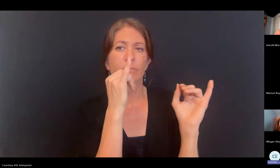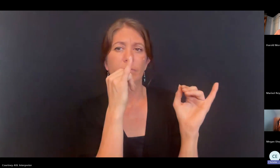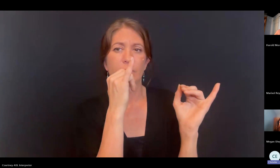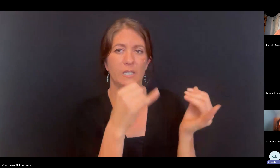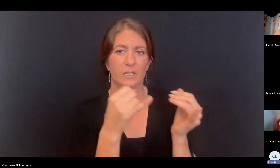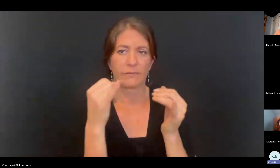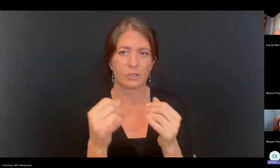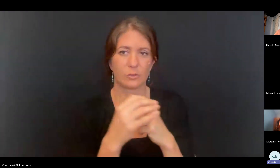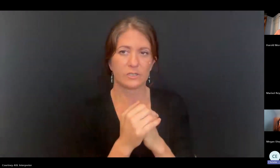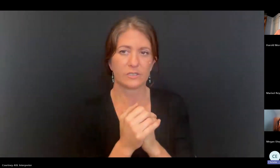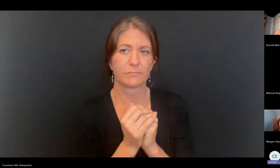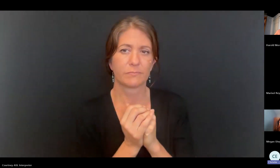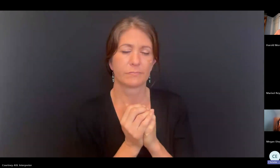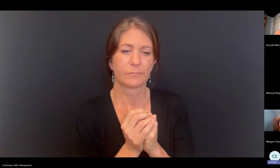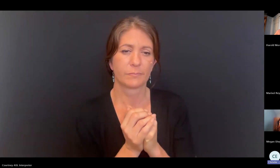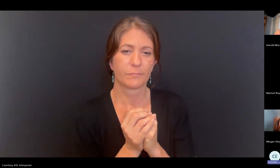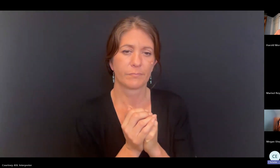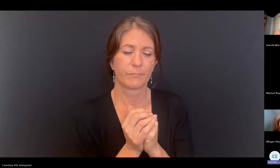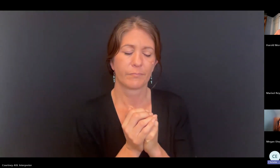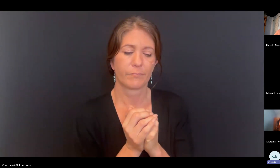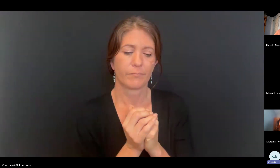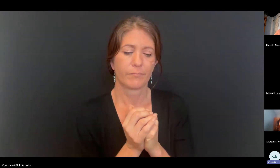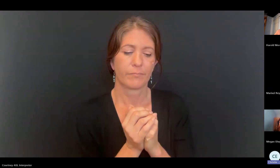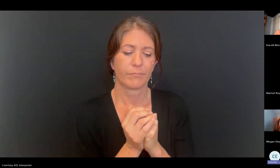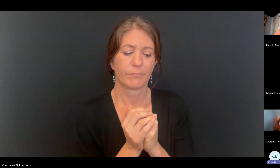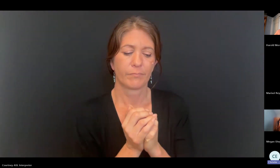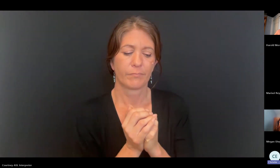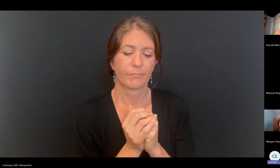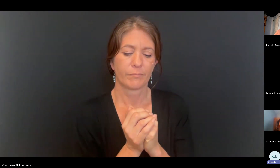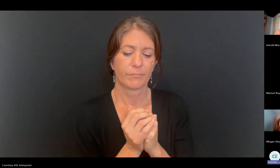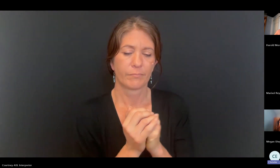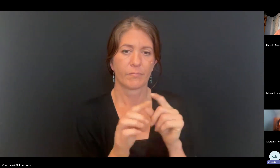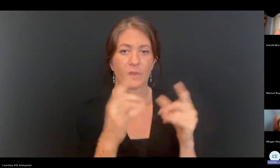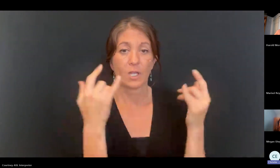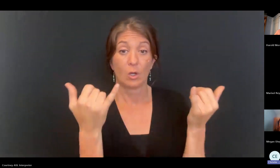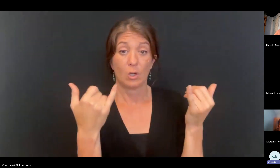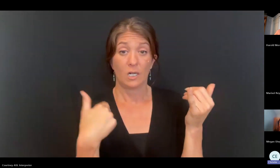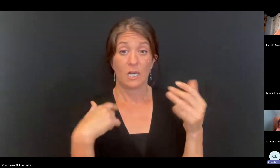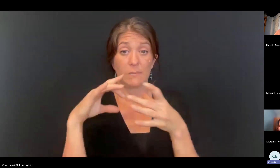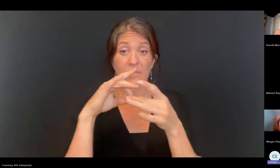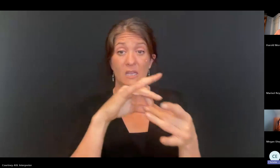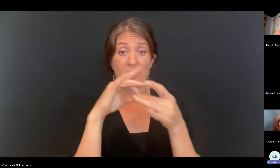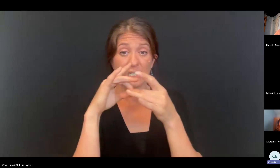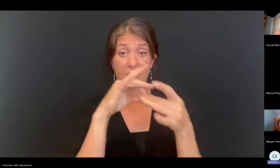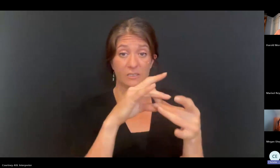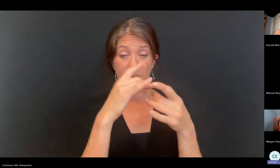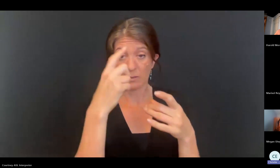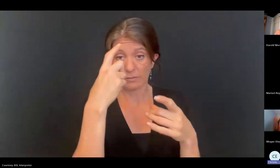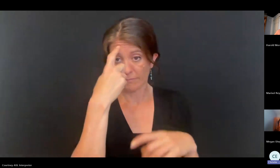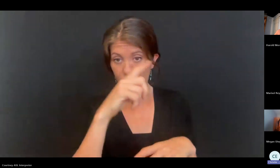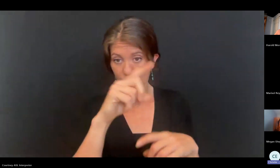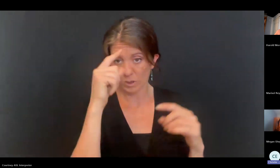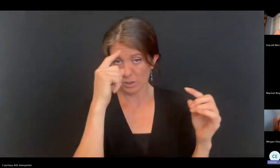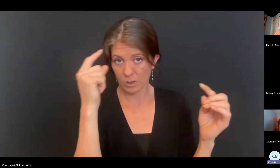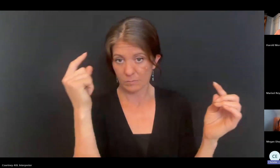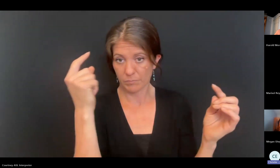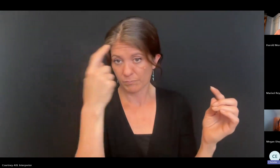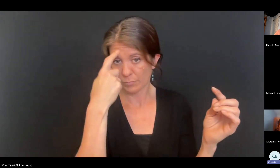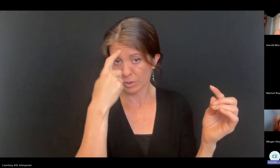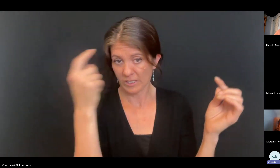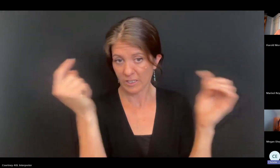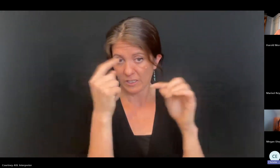this call, but I currently am a liaison for the brain injury inpatient rehab